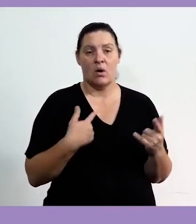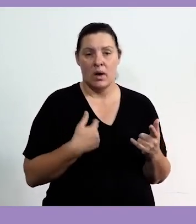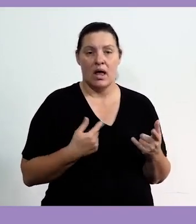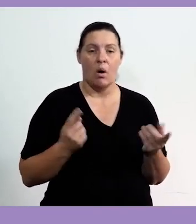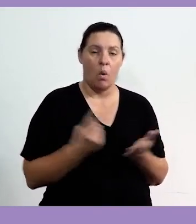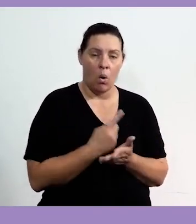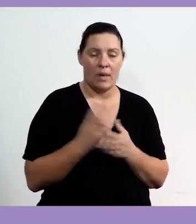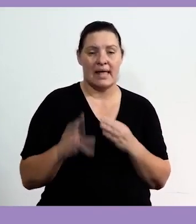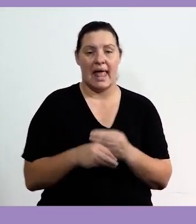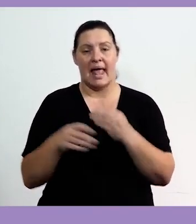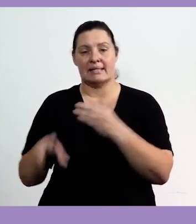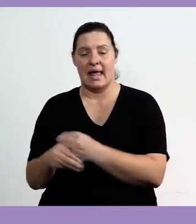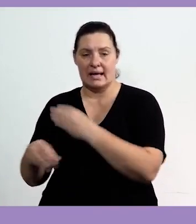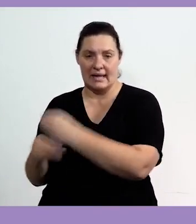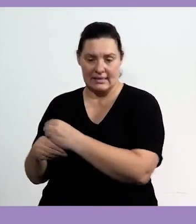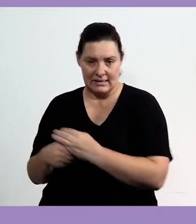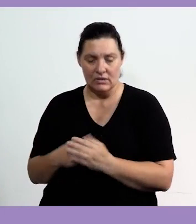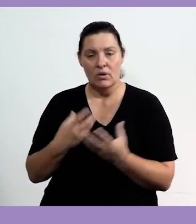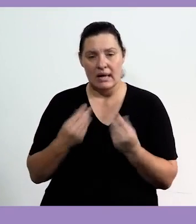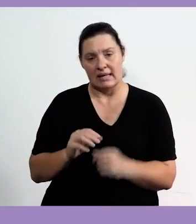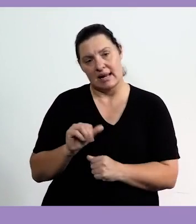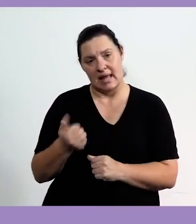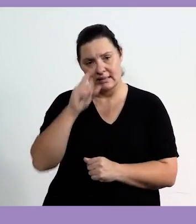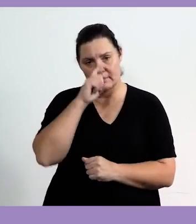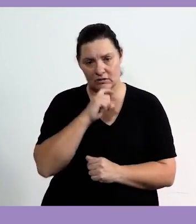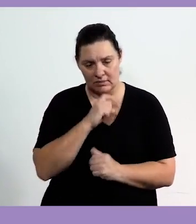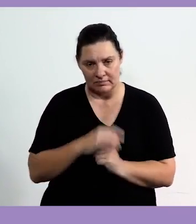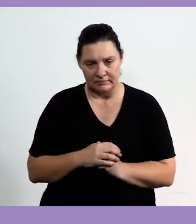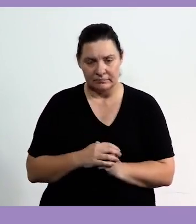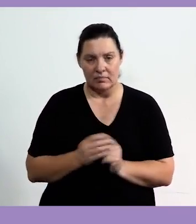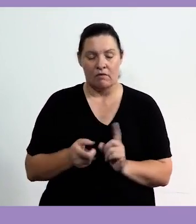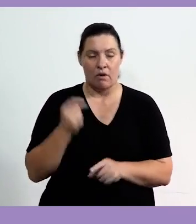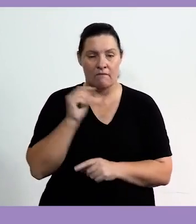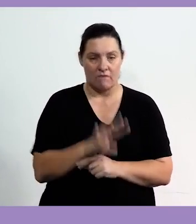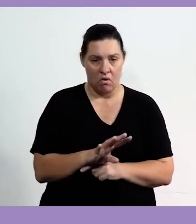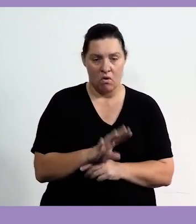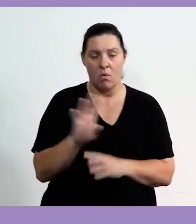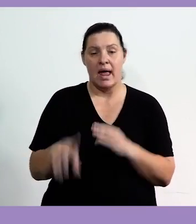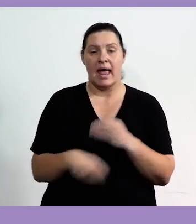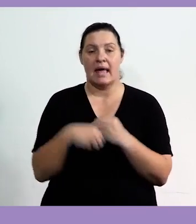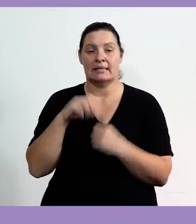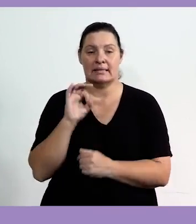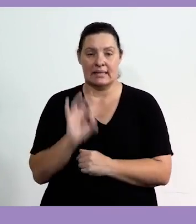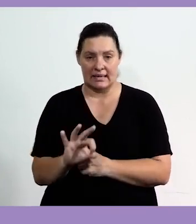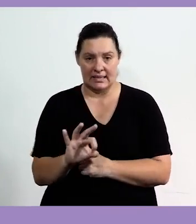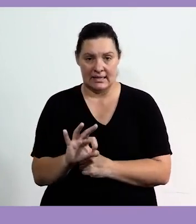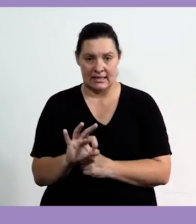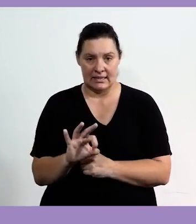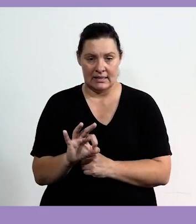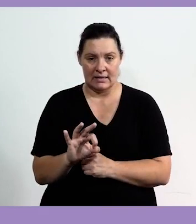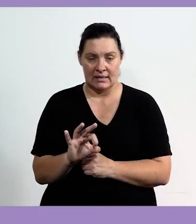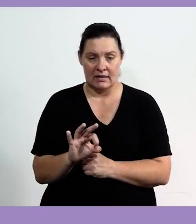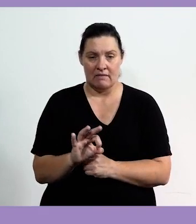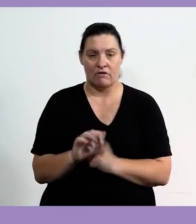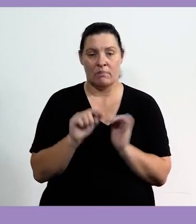lines that we are always adding to get to the next picture. So from 4, we are adding